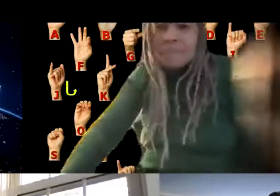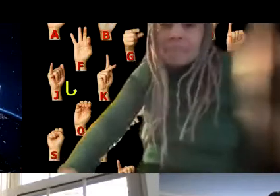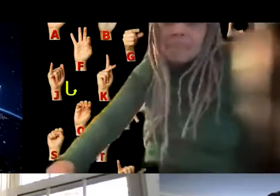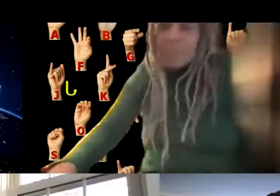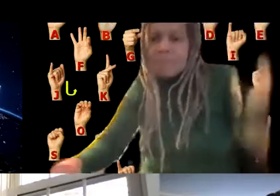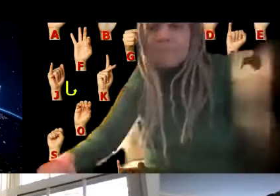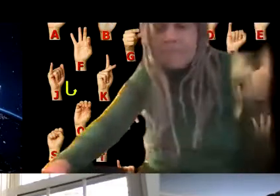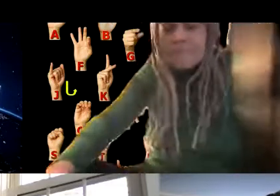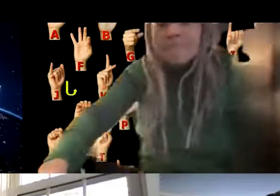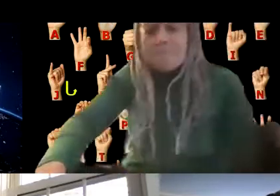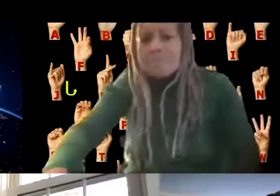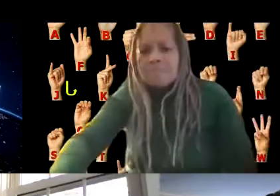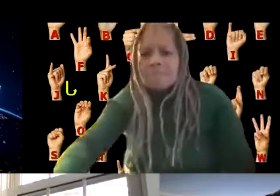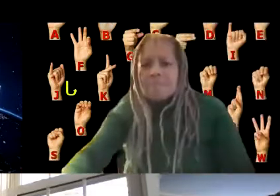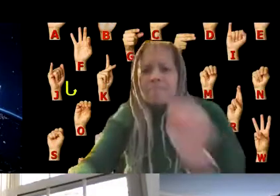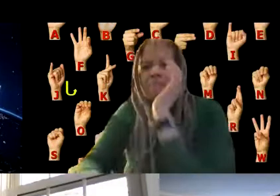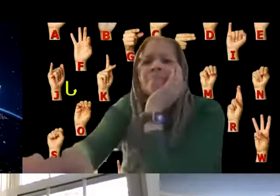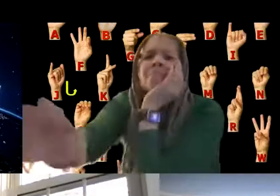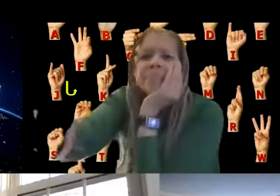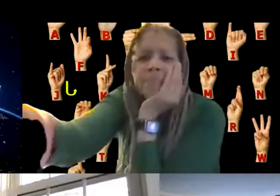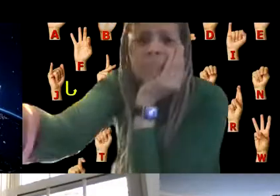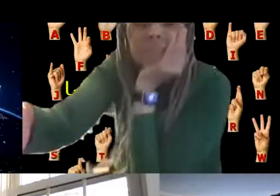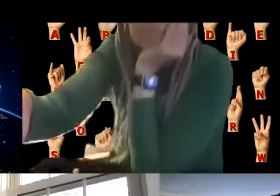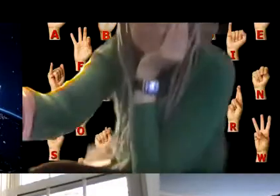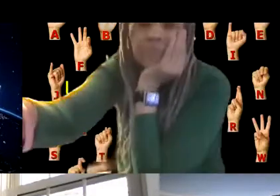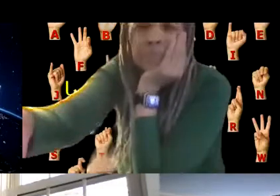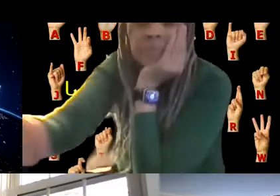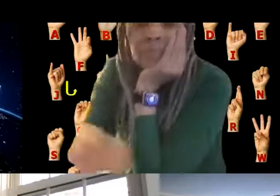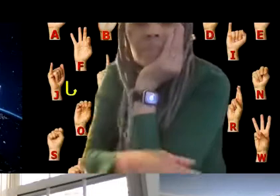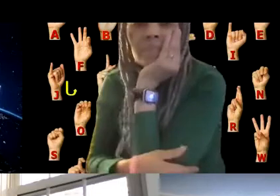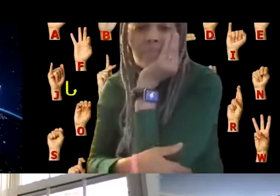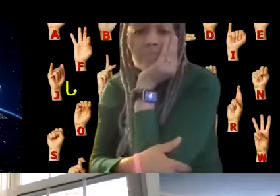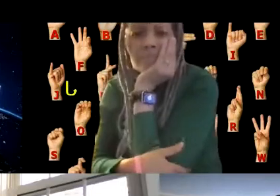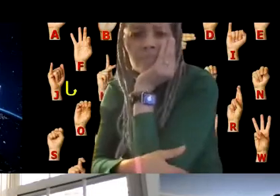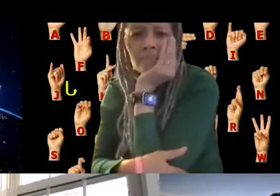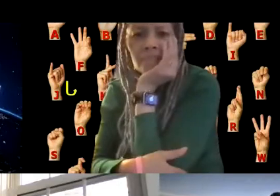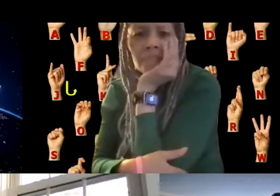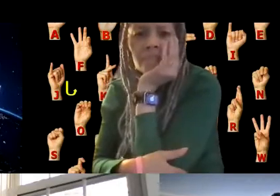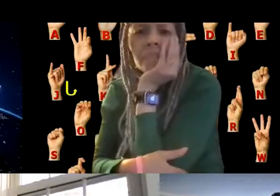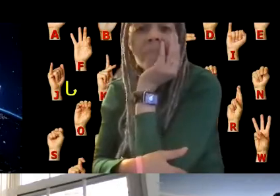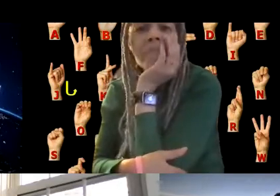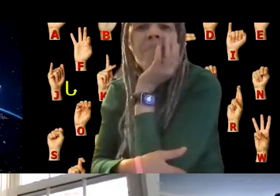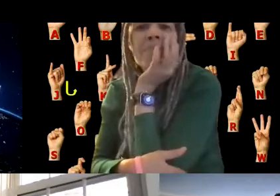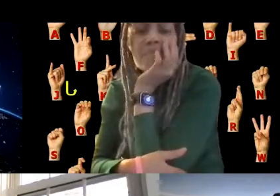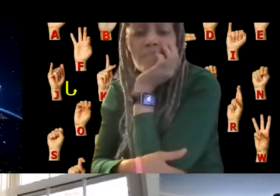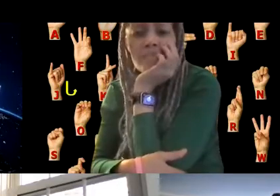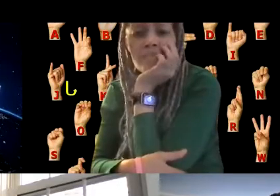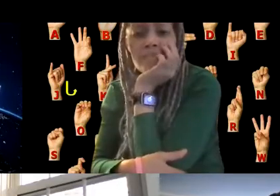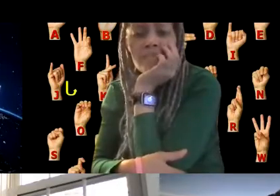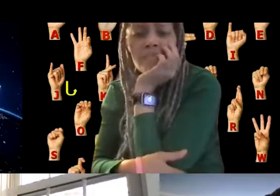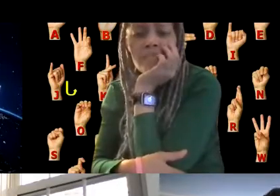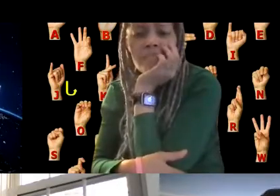And if the only people you ever see in some environment or some